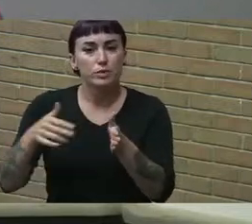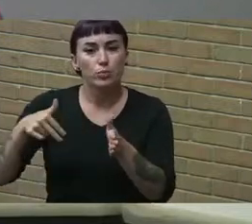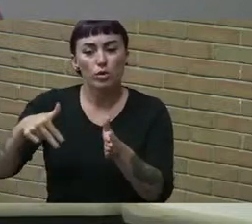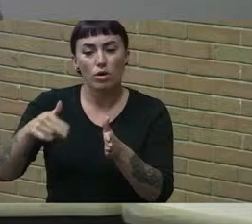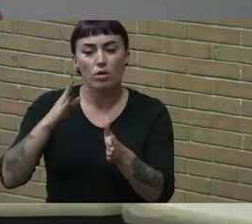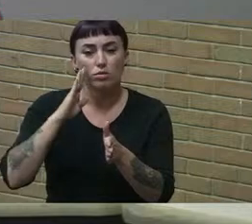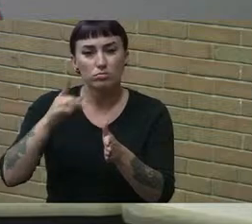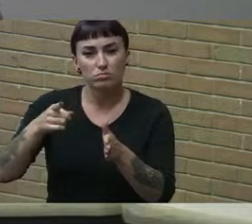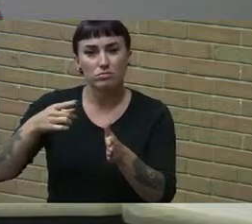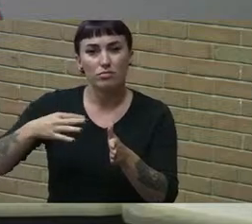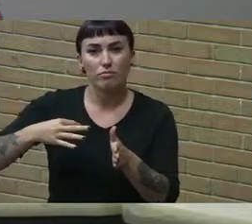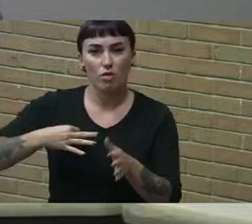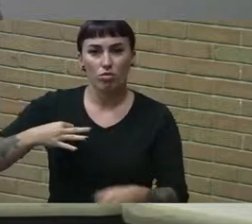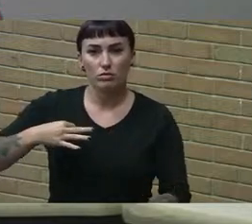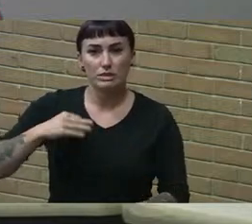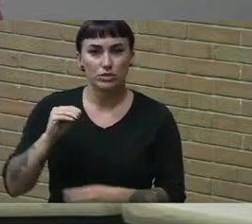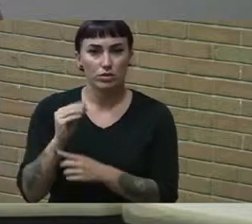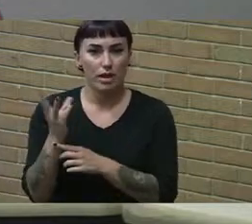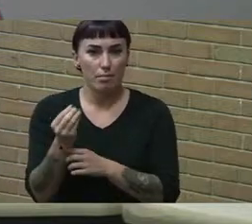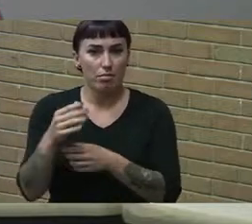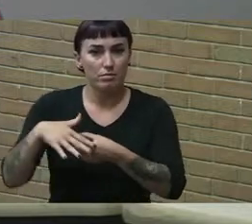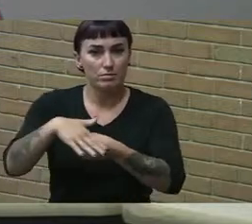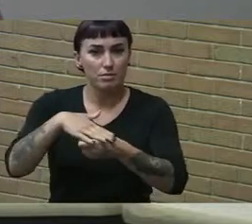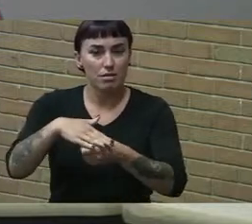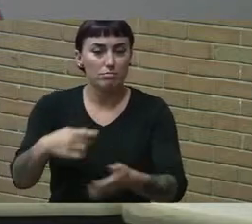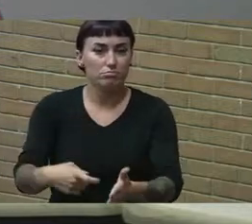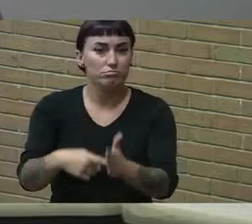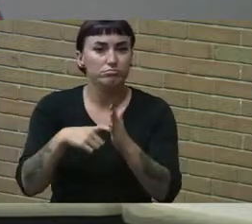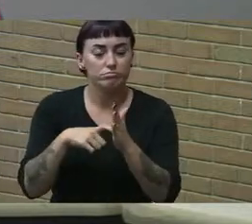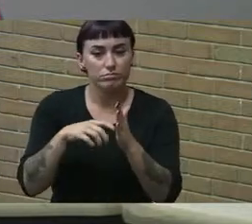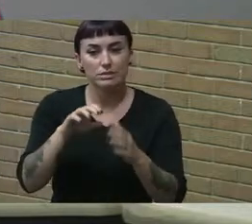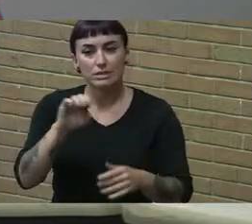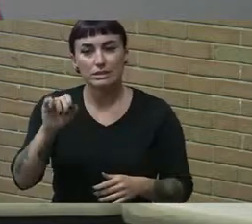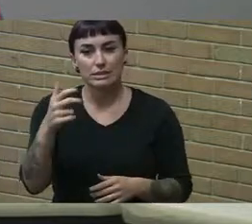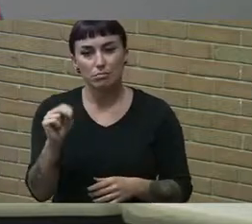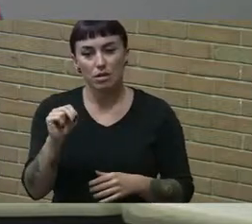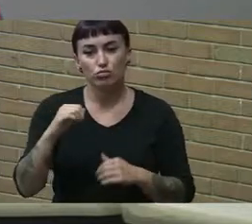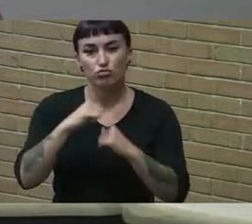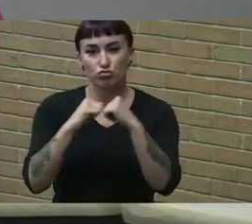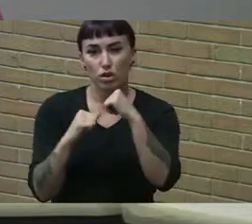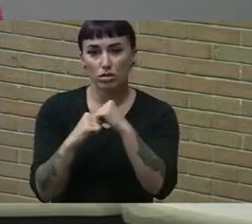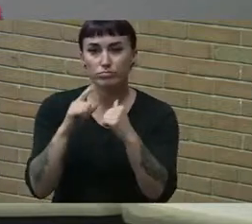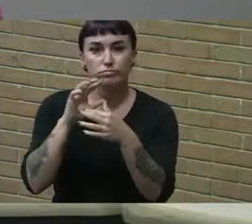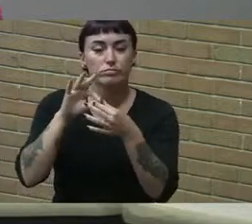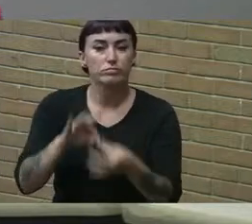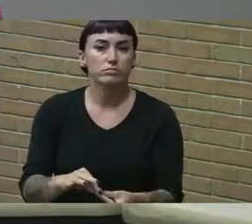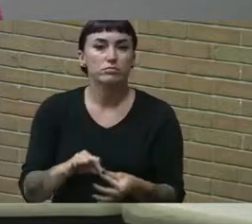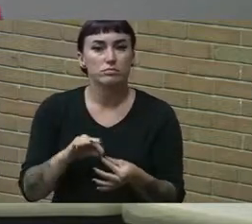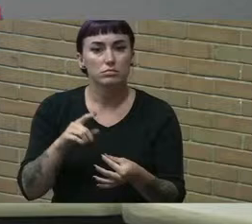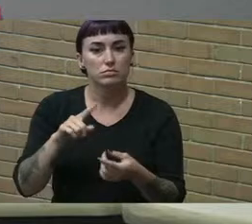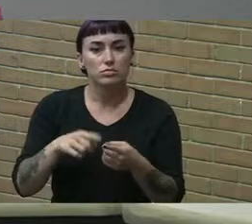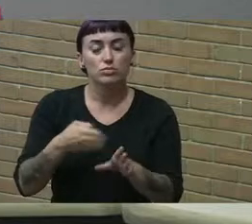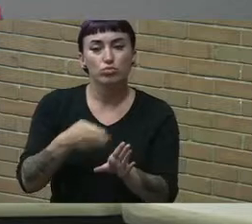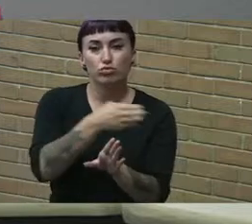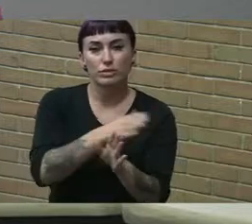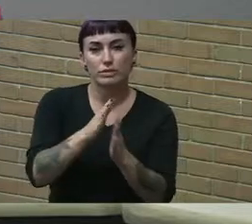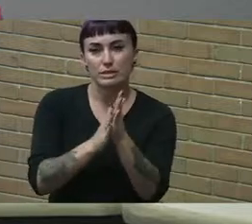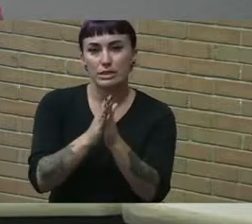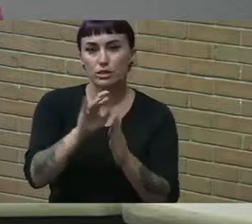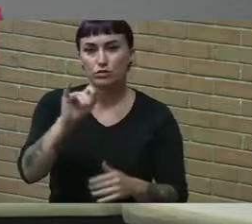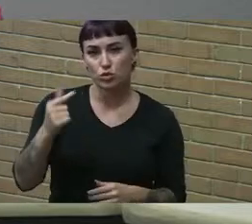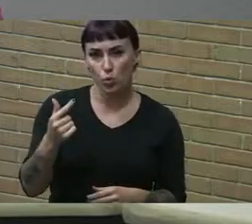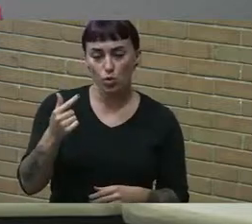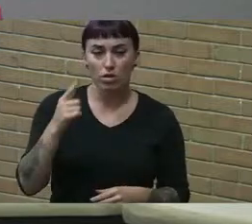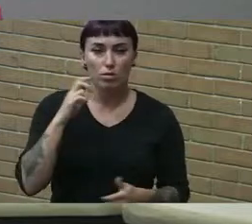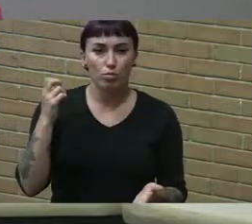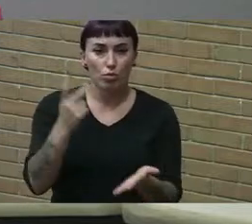be on the Volunteer Ambulance site, requiring an easement. Construction is related to the previous incentive